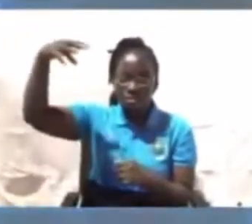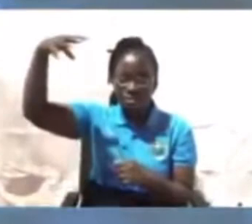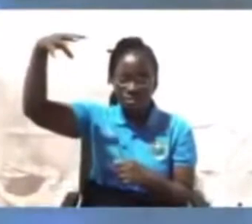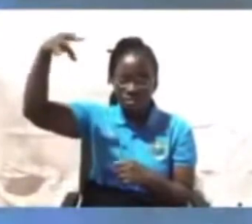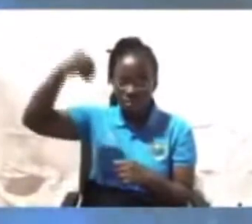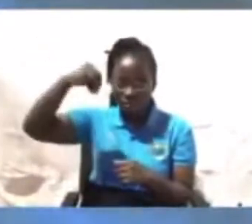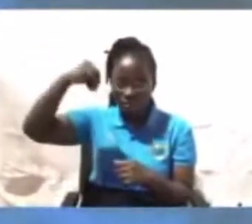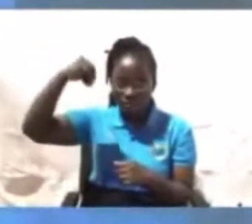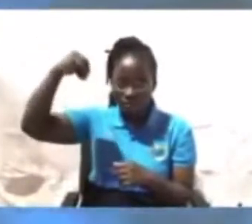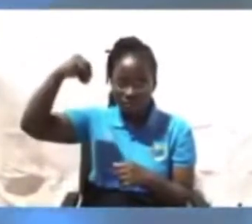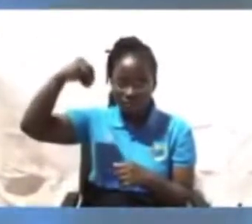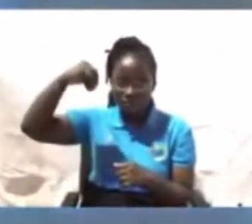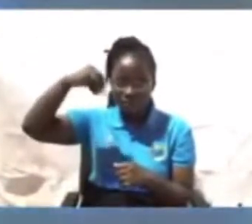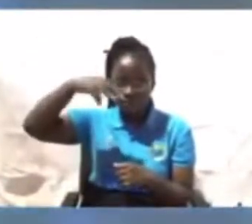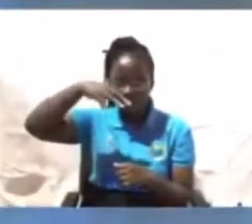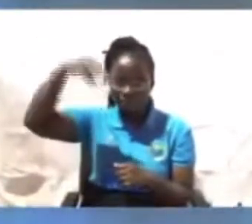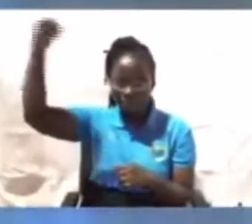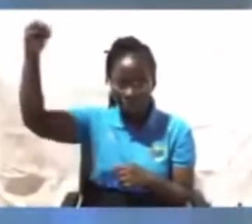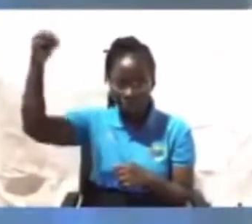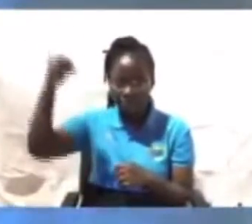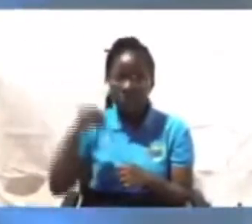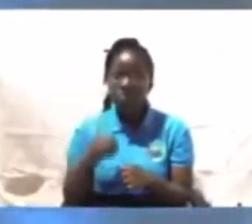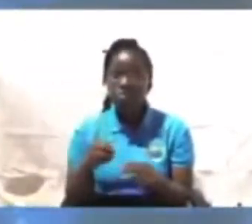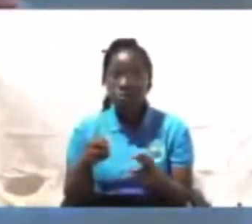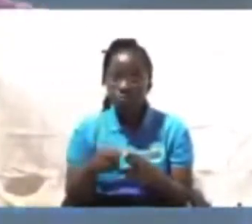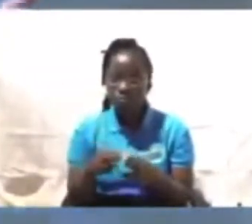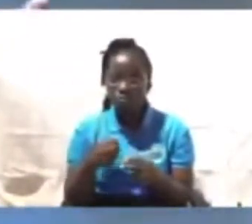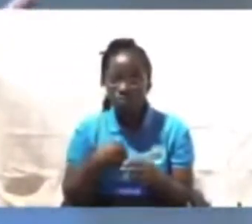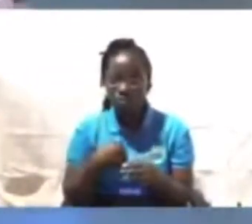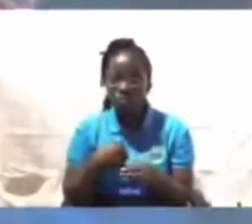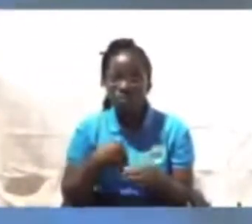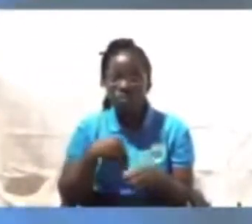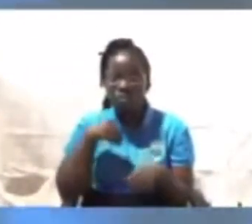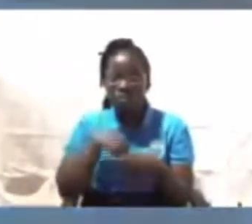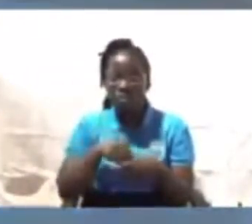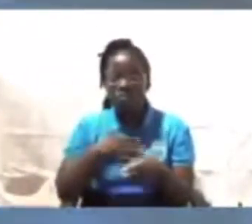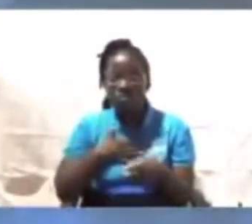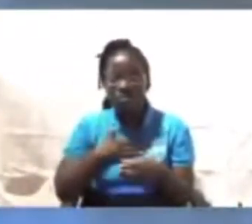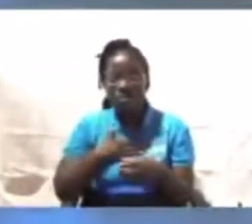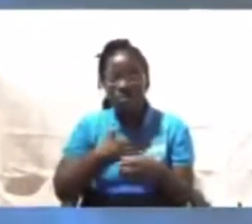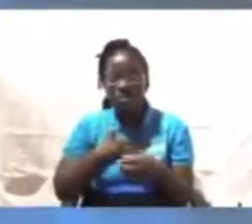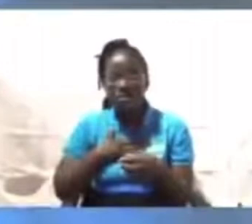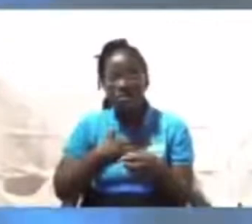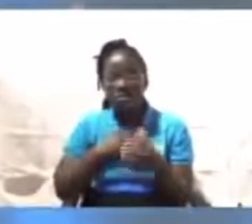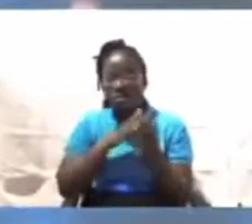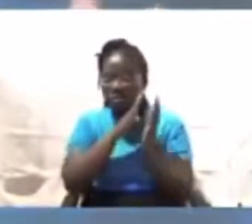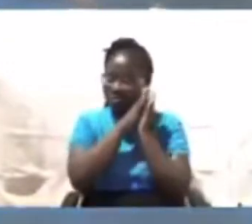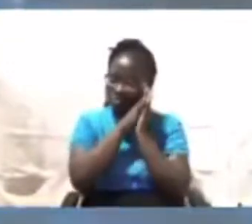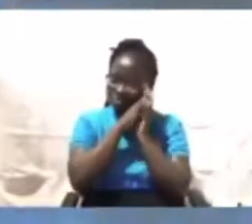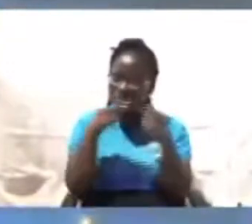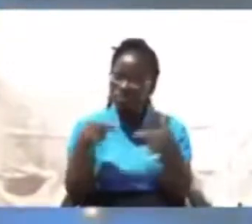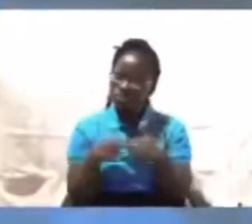name is Renchain. And I'm here as soon as I'm going to call them. And I saw a phone light in the Amano.